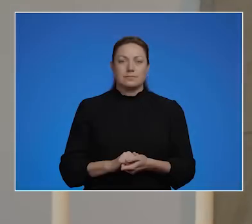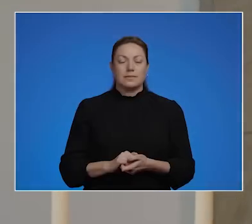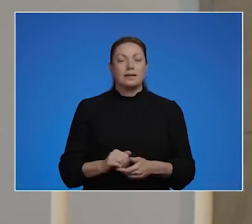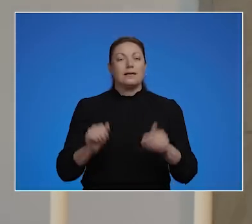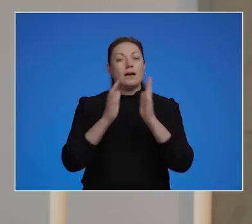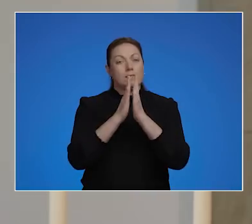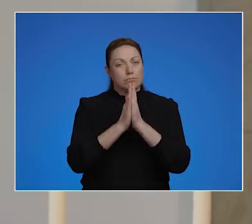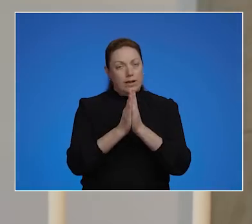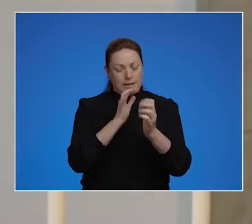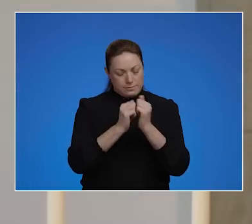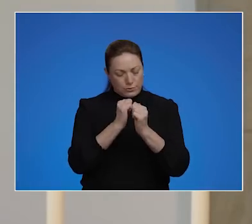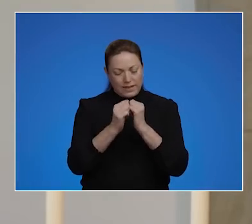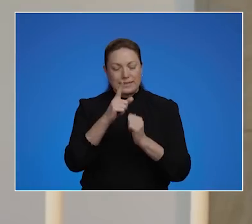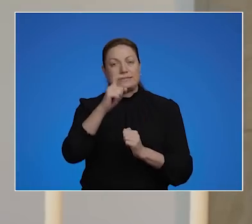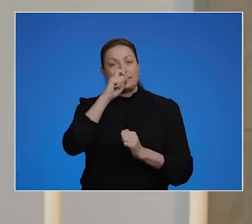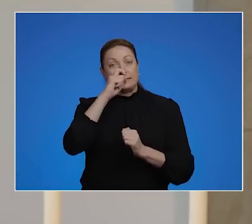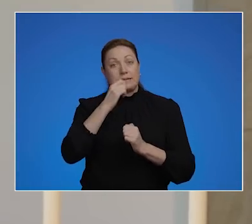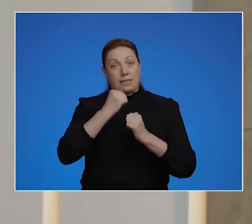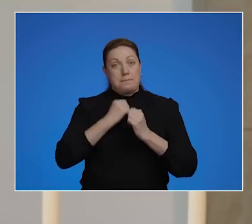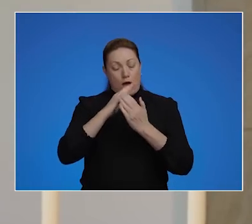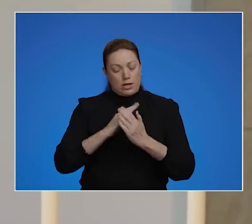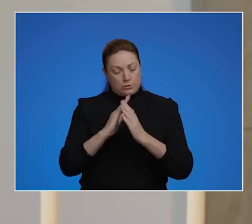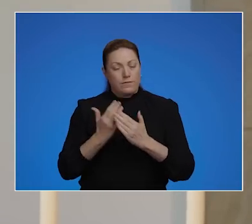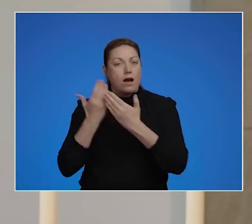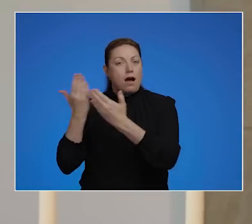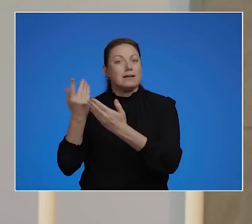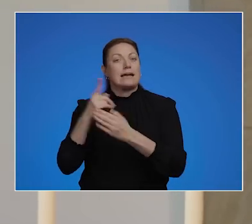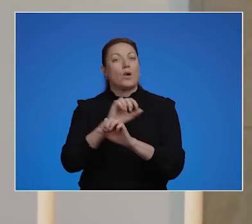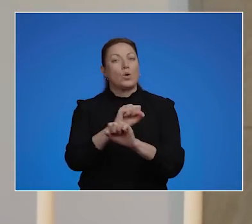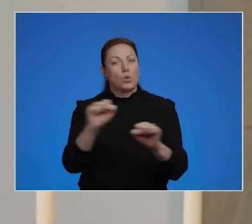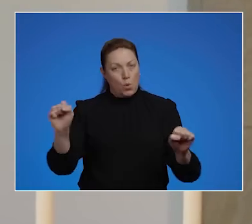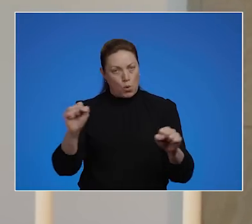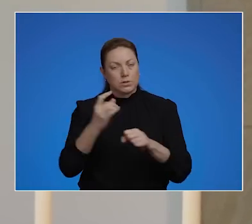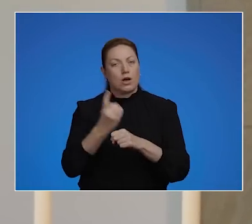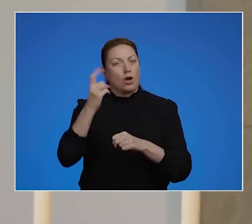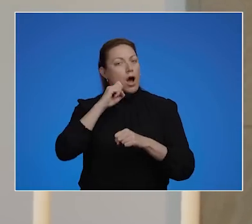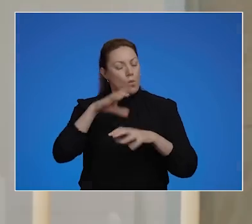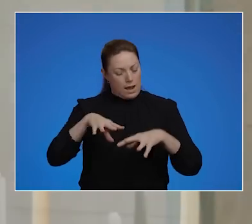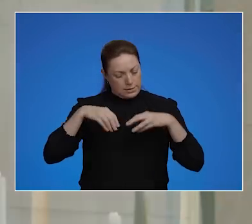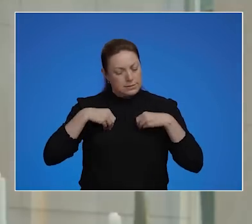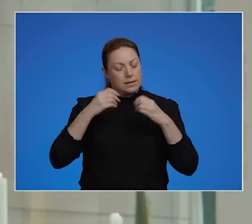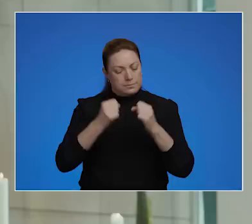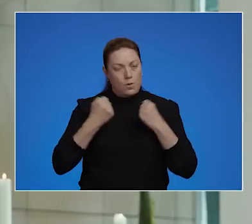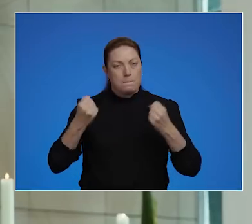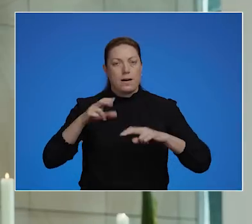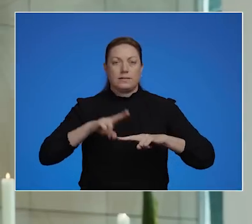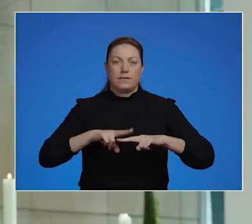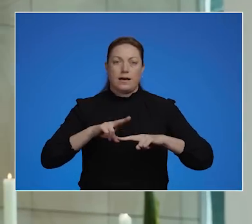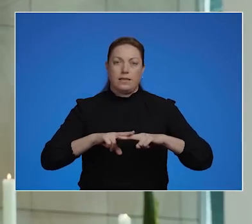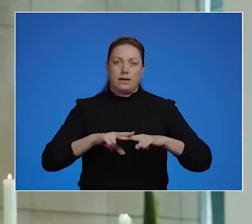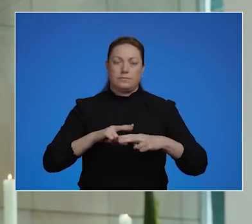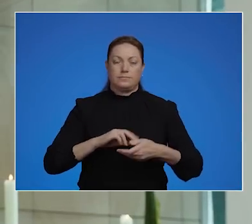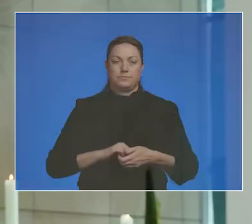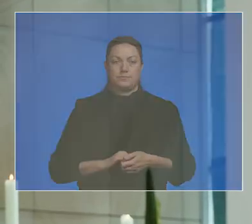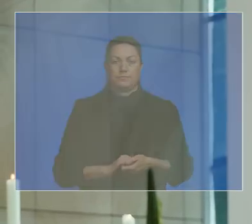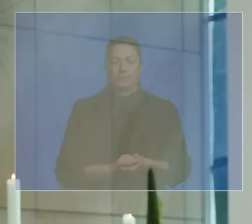Pray, my brothers and sisters, that my sacrifice and yours may be acceptable to God, the Almighty Father. May the Lord